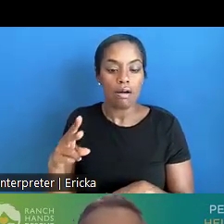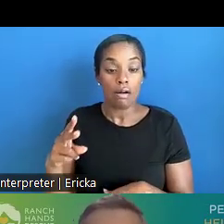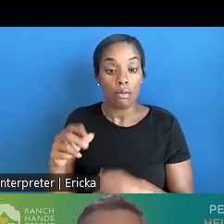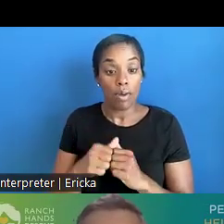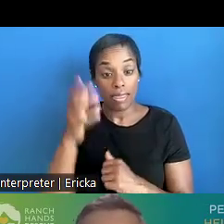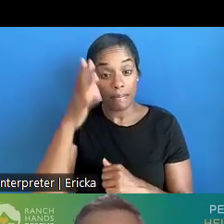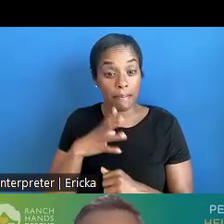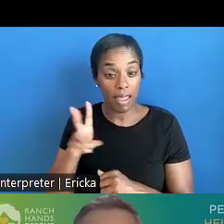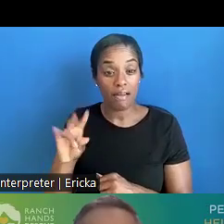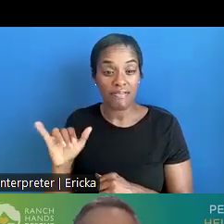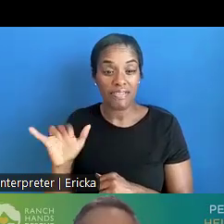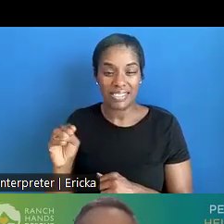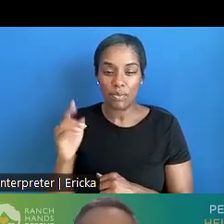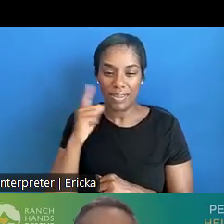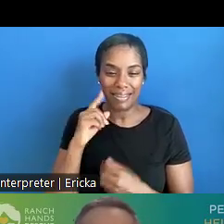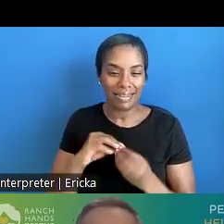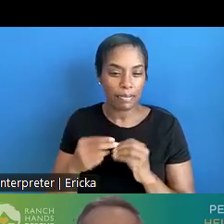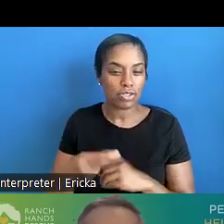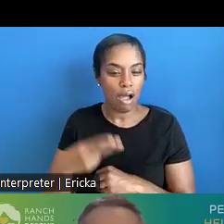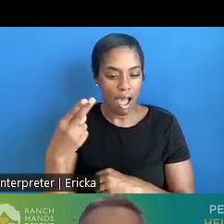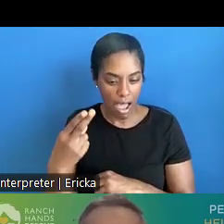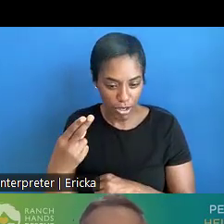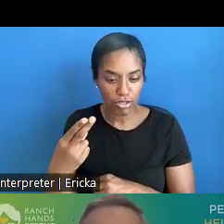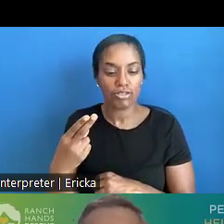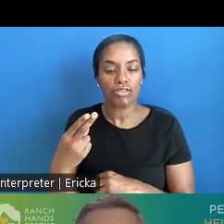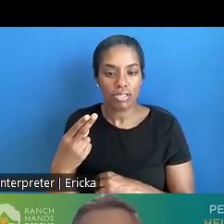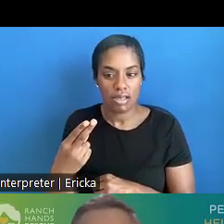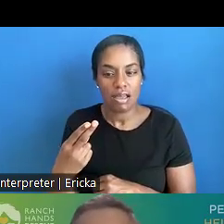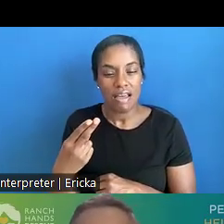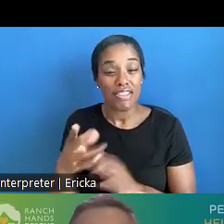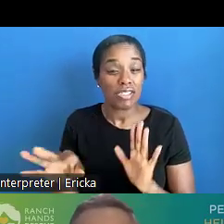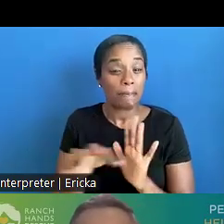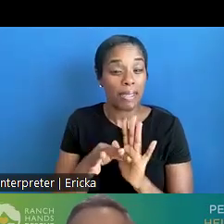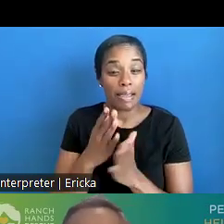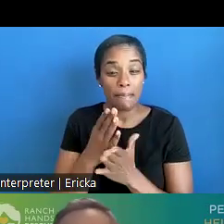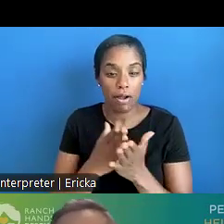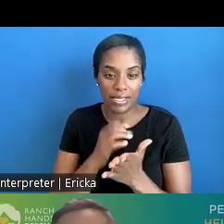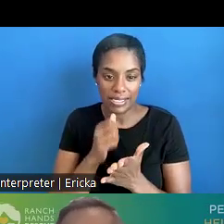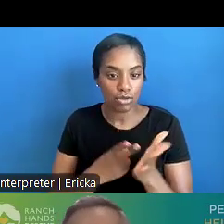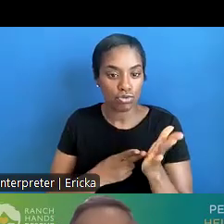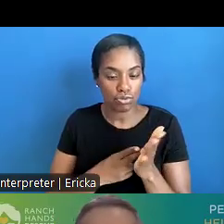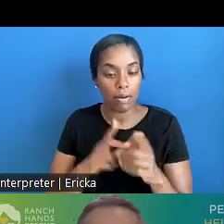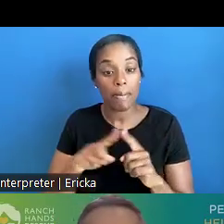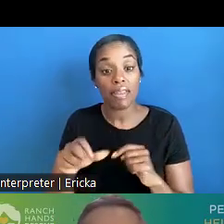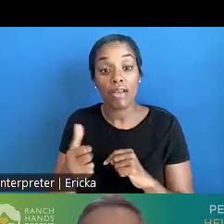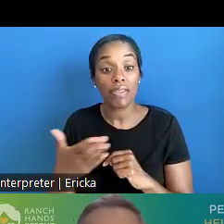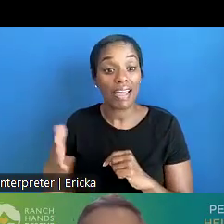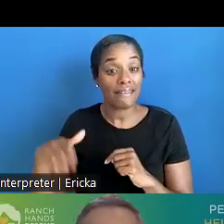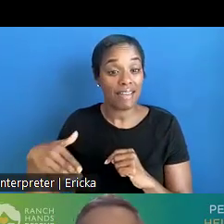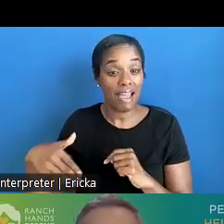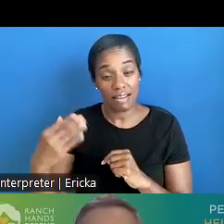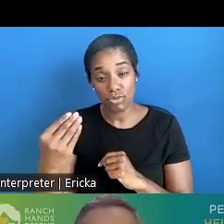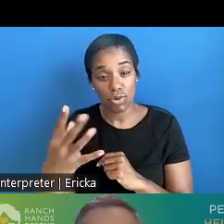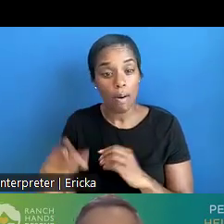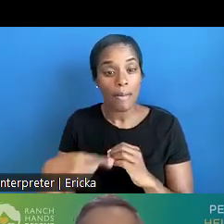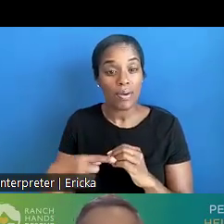deal of cross-victimization, that there's a choosing element that's just not true. But the other one that I haven't highlighted yet is the first one listed